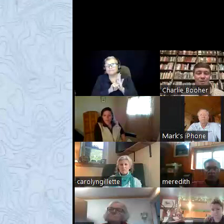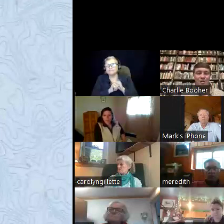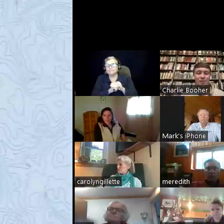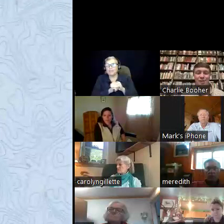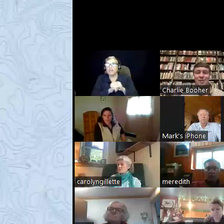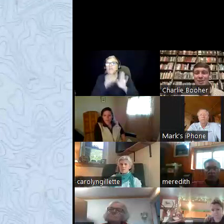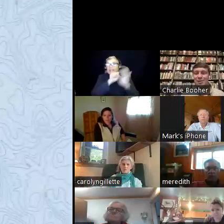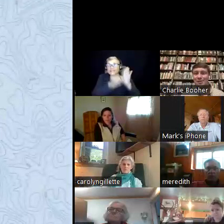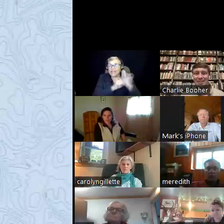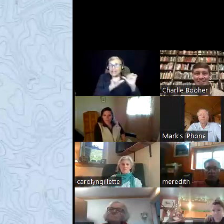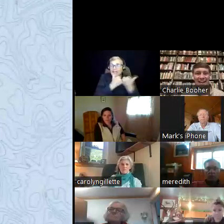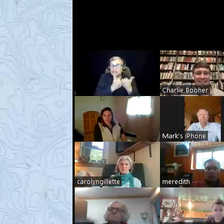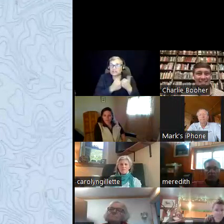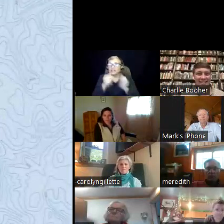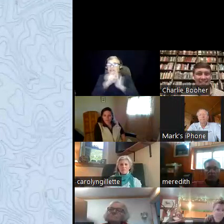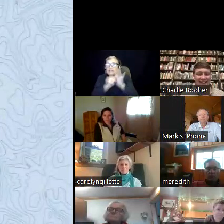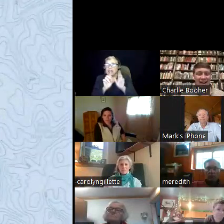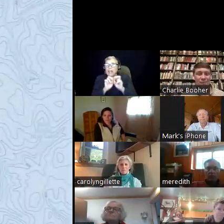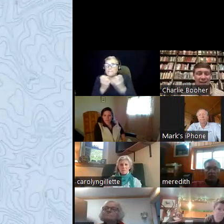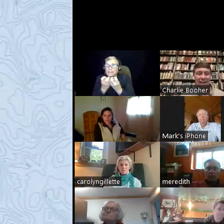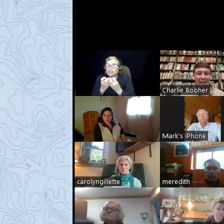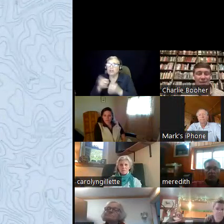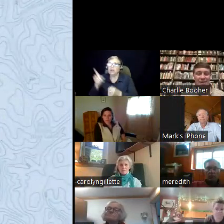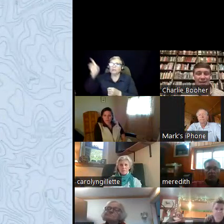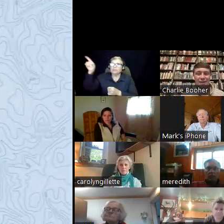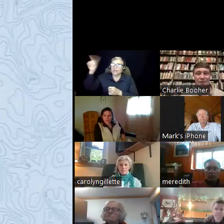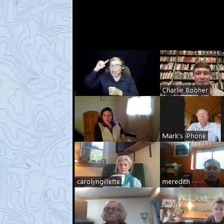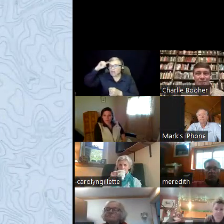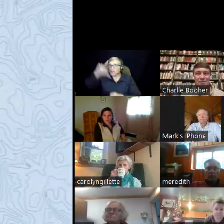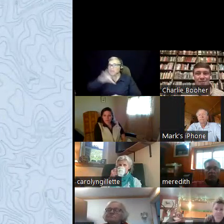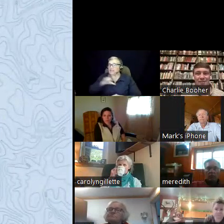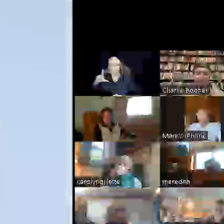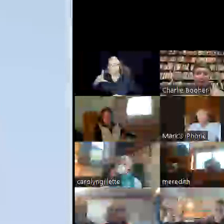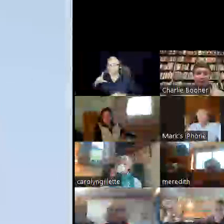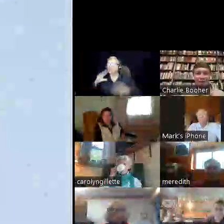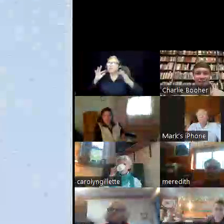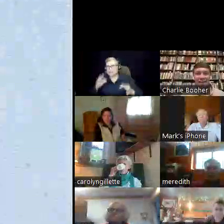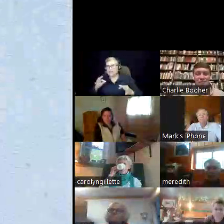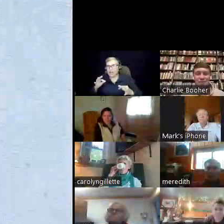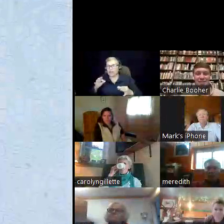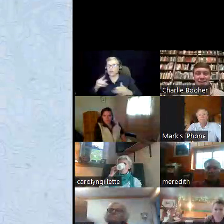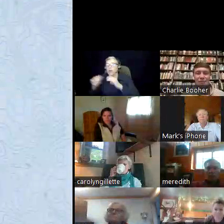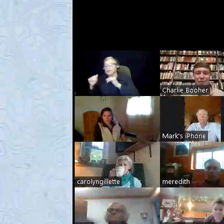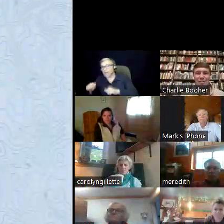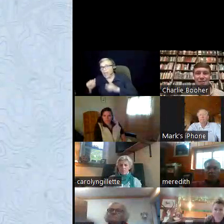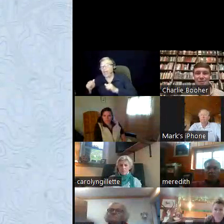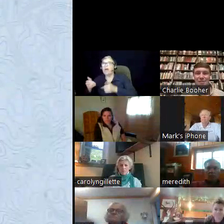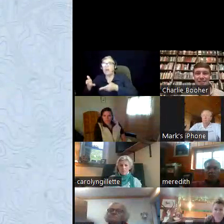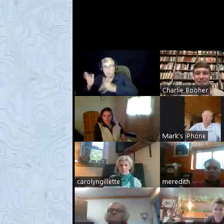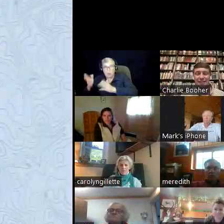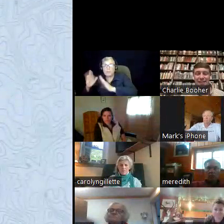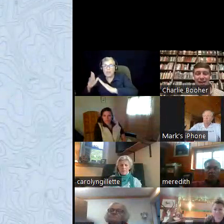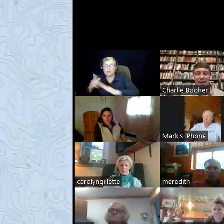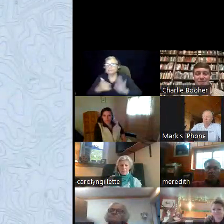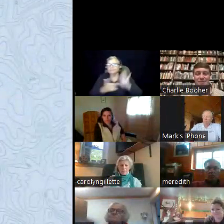agency or commission or legislature that decides what can and can't be done. But of course, we all have space to influence